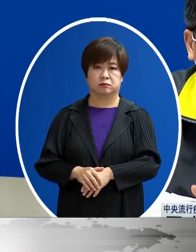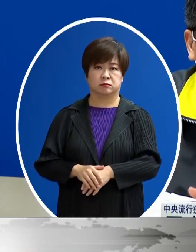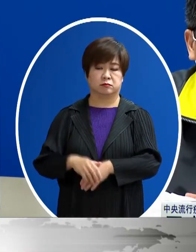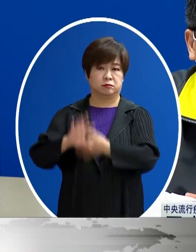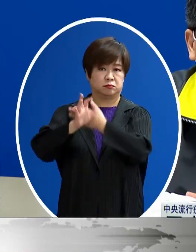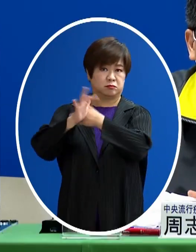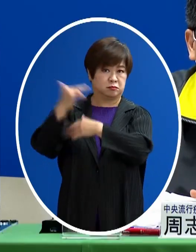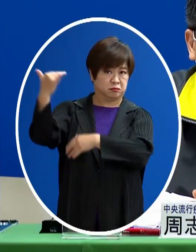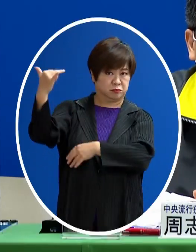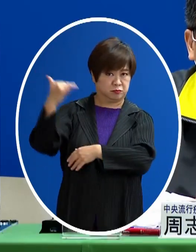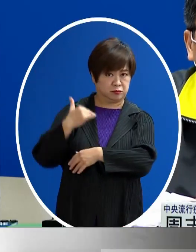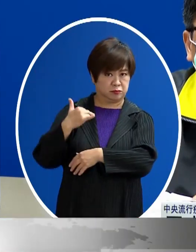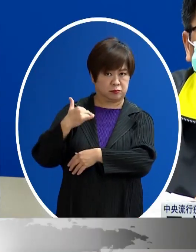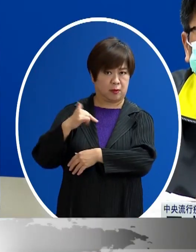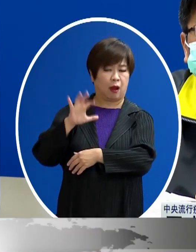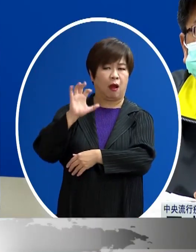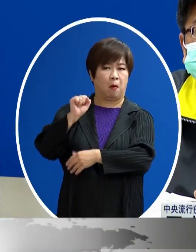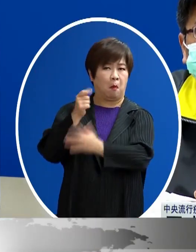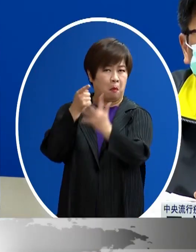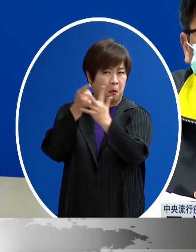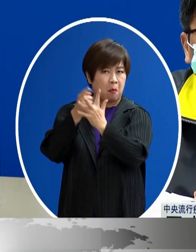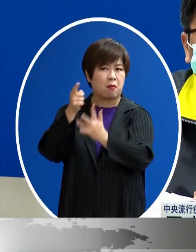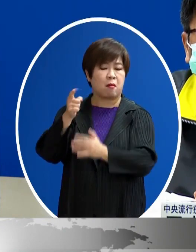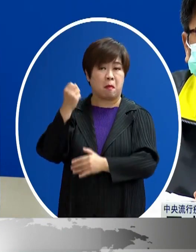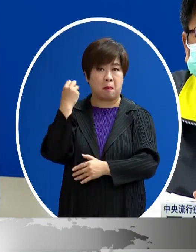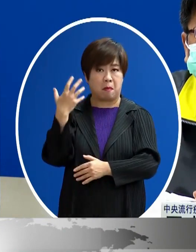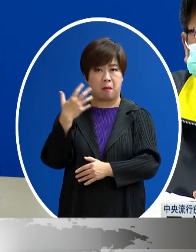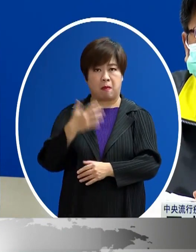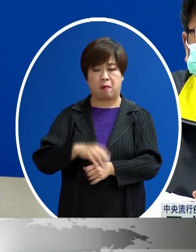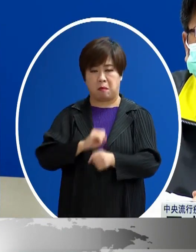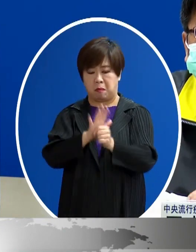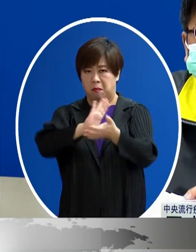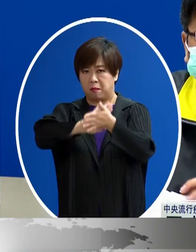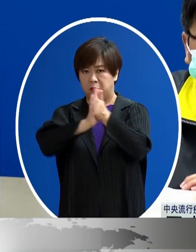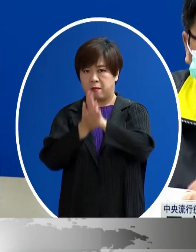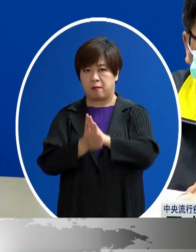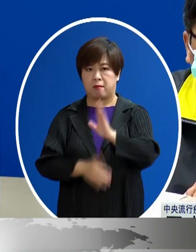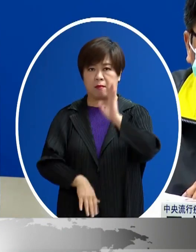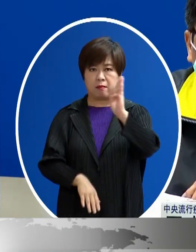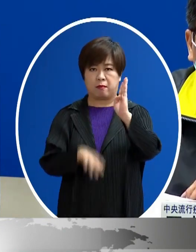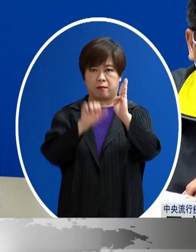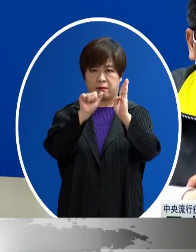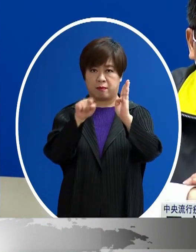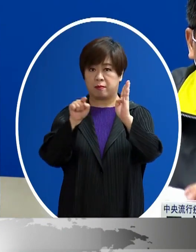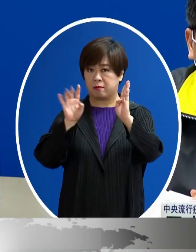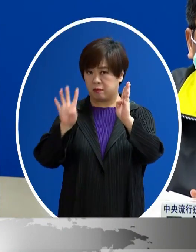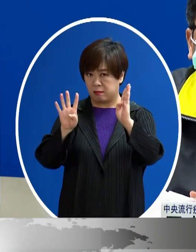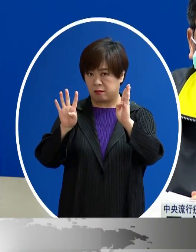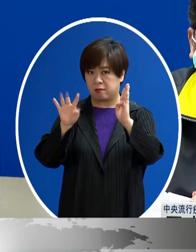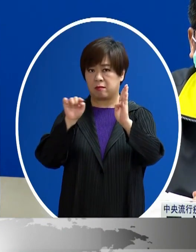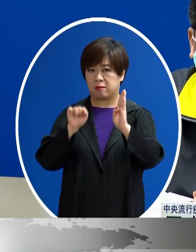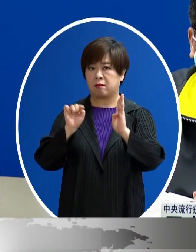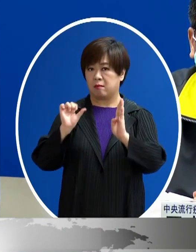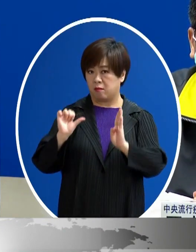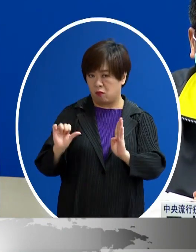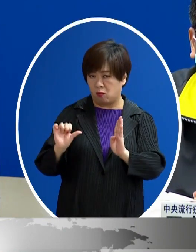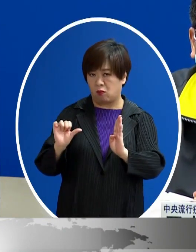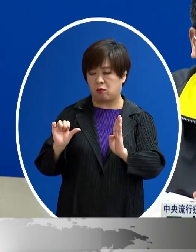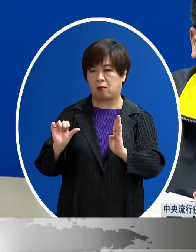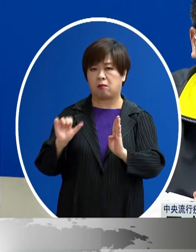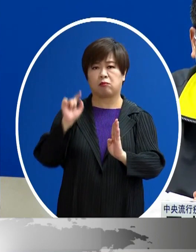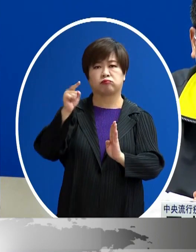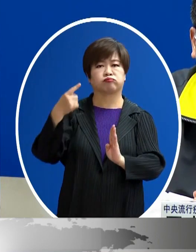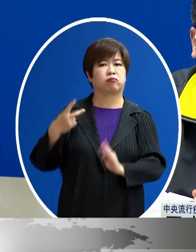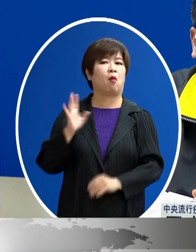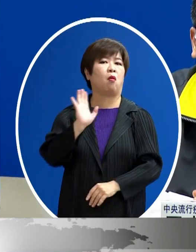Something in particular we're reporting today is the detection of new Omicron strains, the BA.4 and BA.5. Last week, we conducted genetic